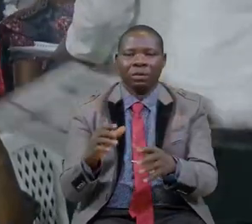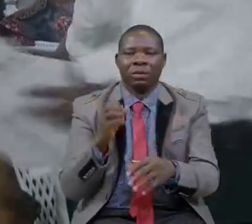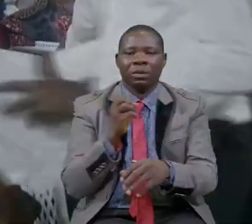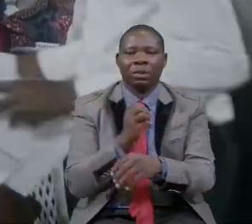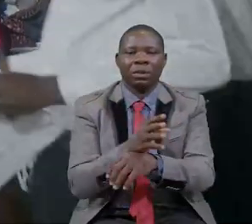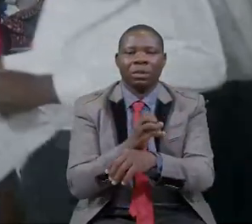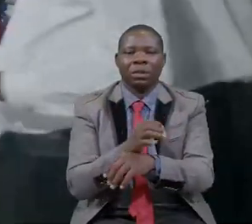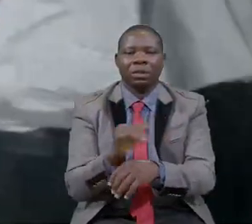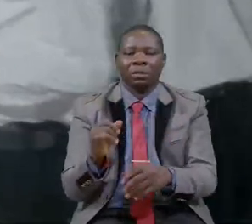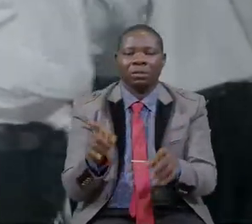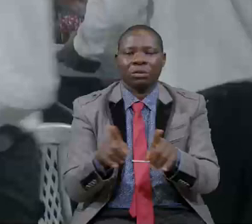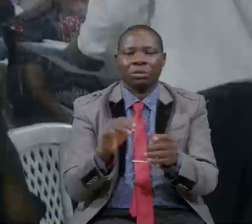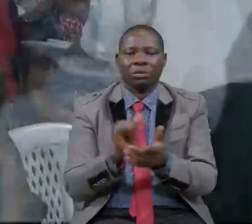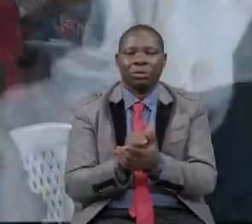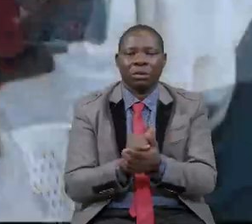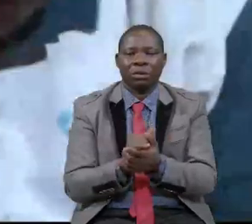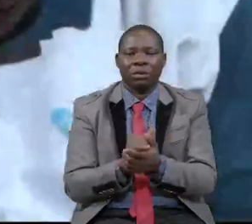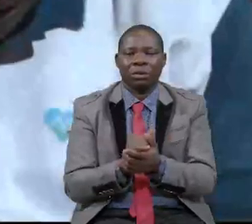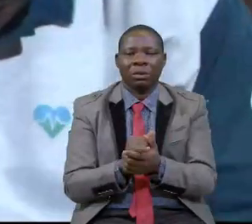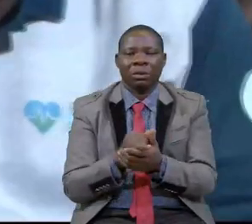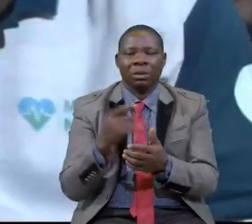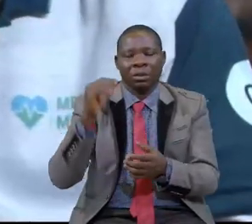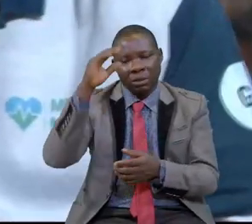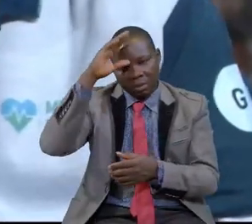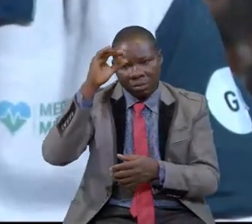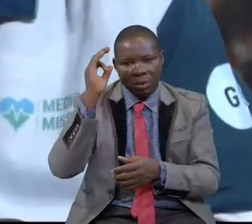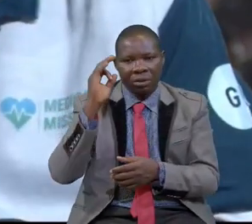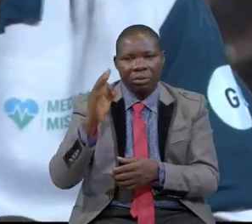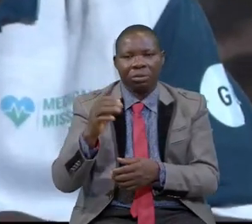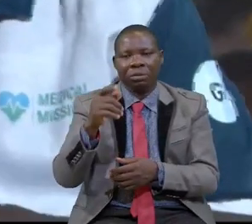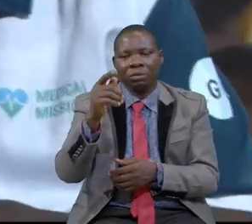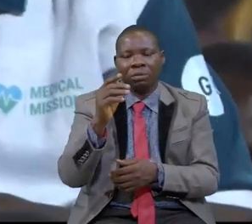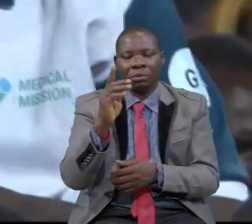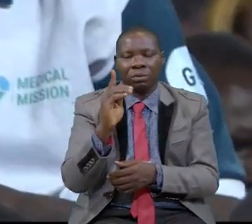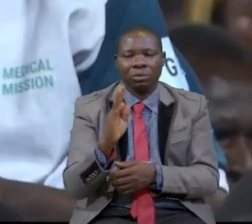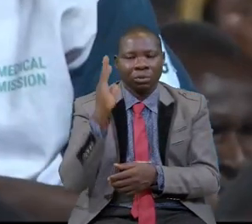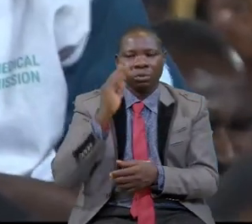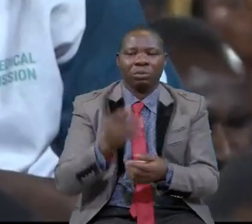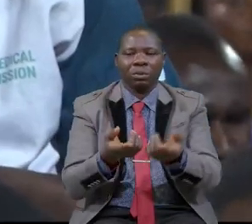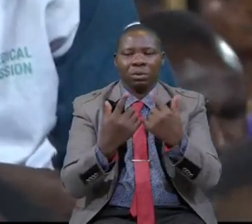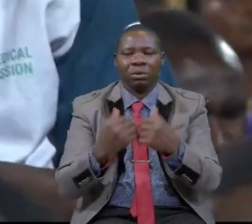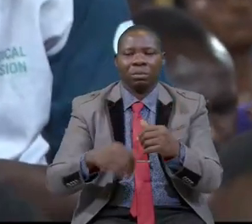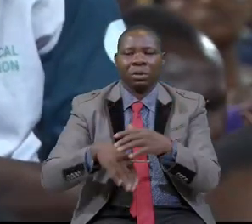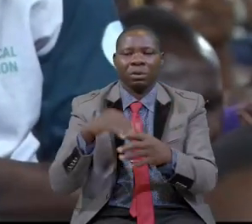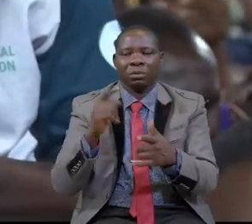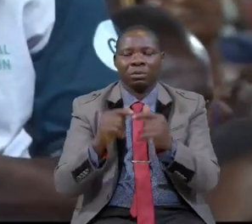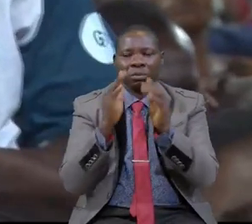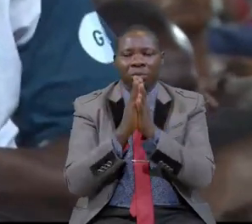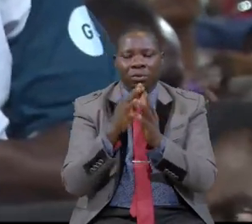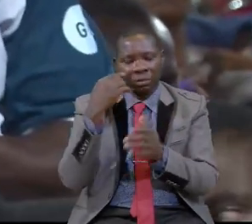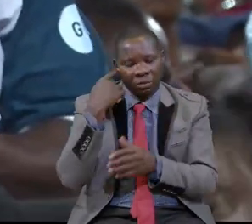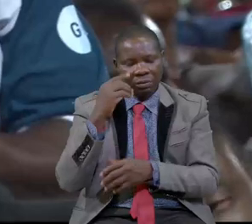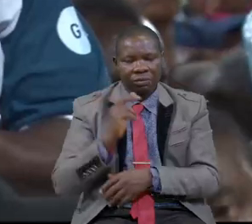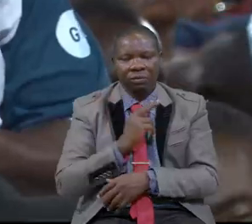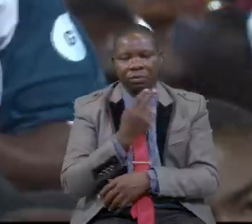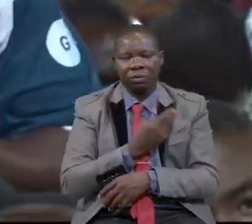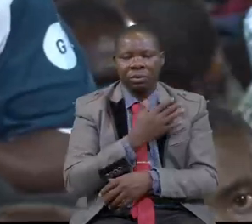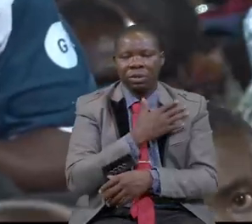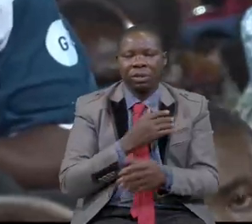that the man of God will come forward to pray for us. And through the